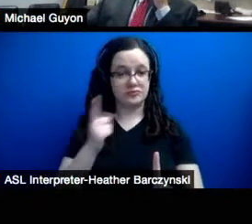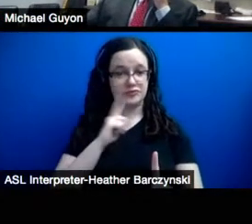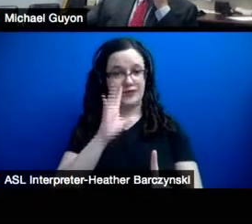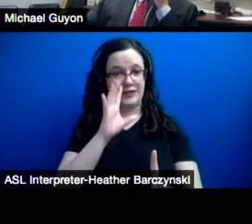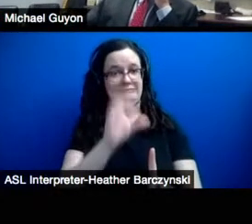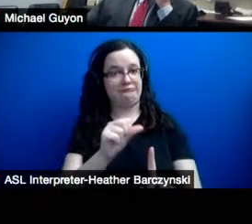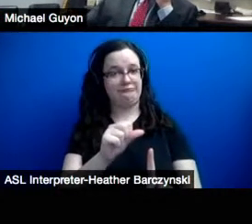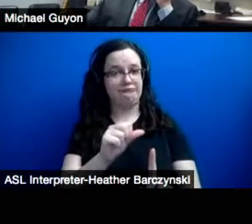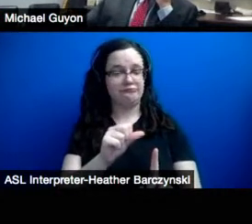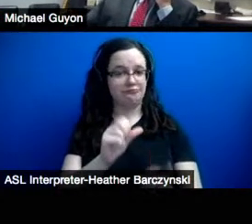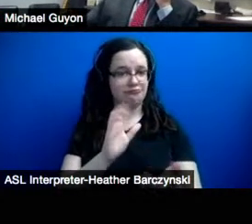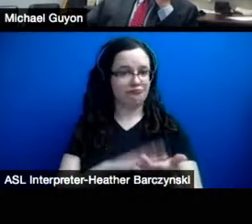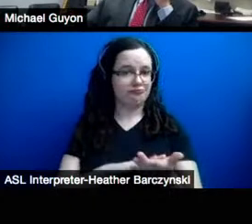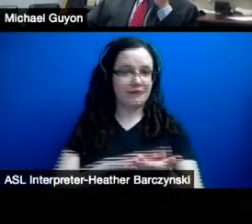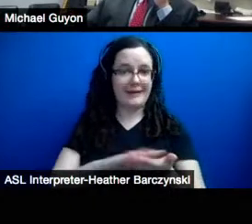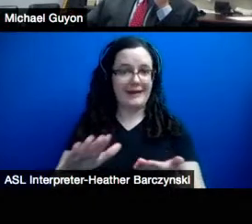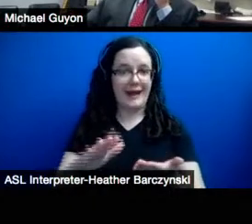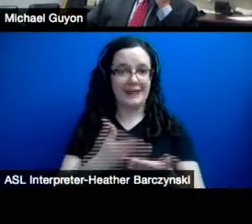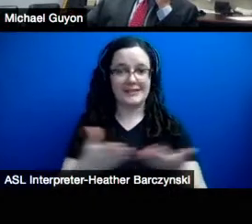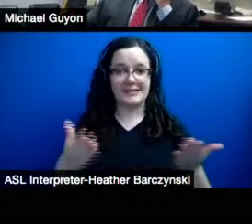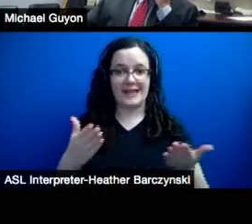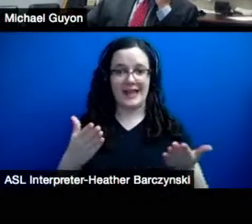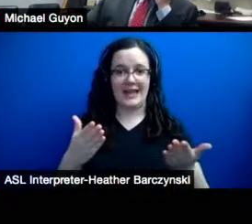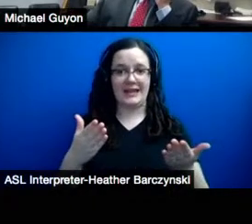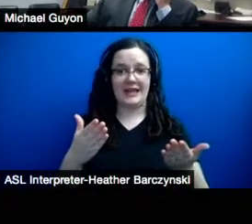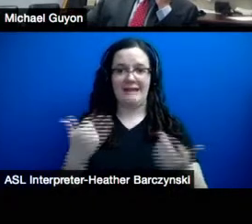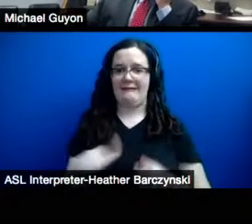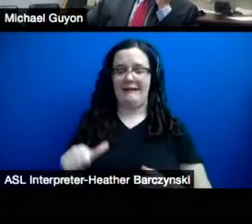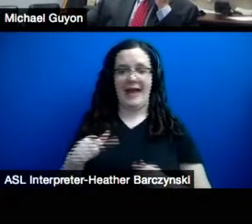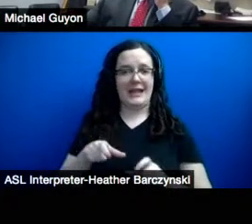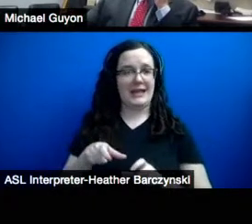thing to minimize any sidewalk